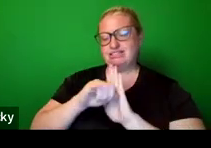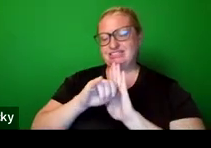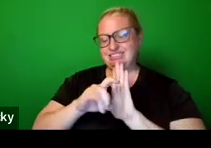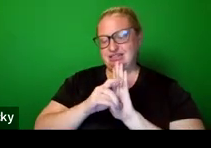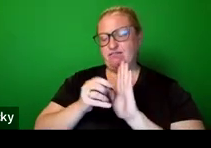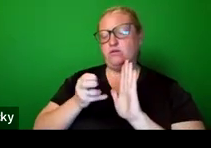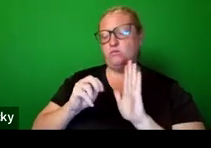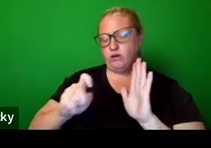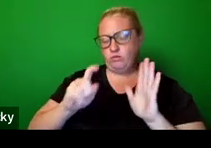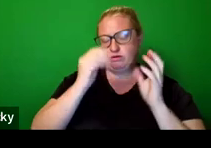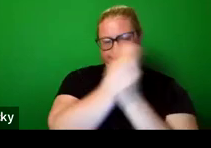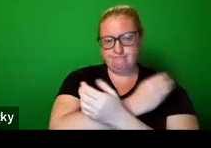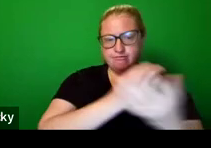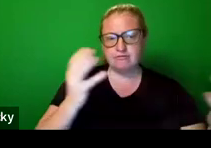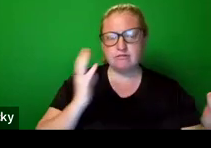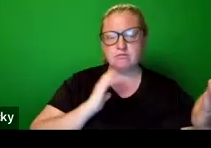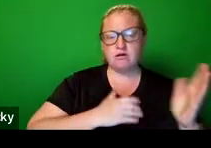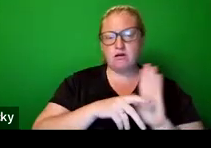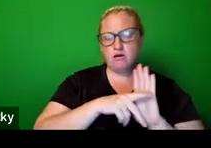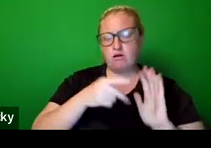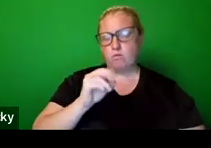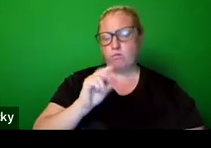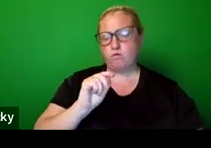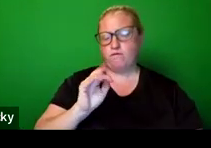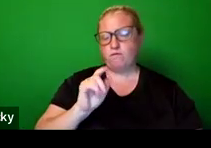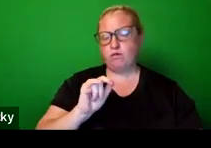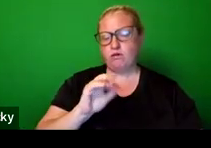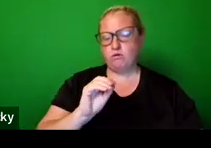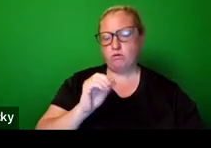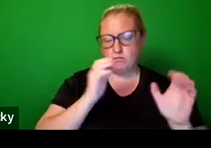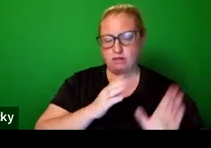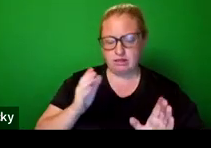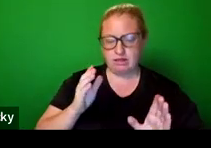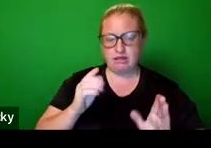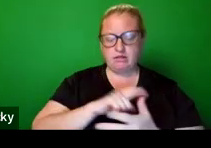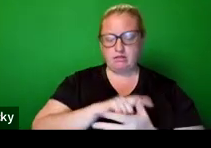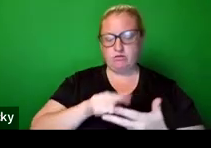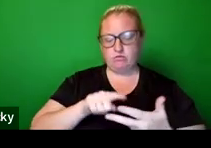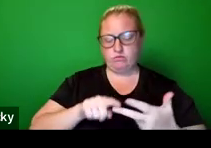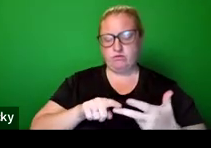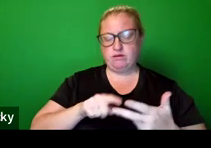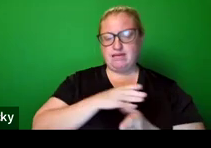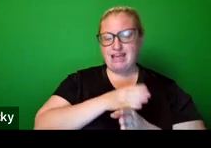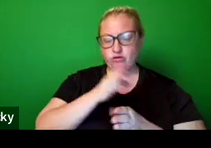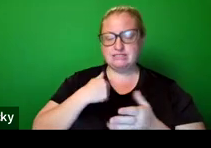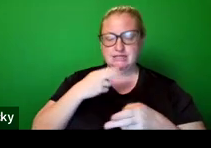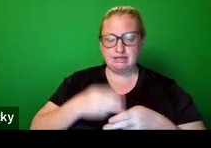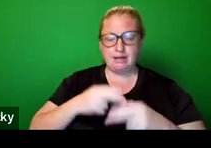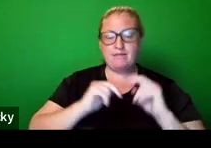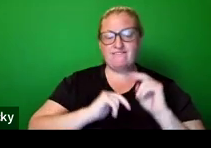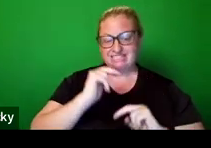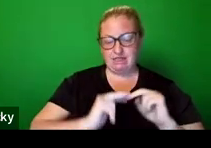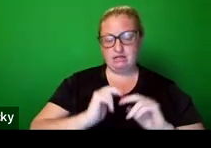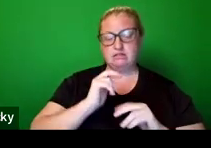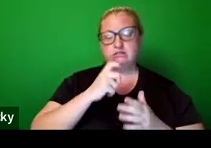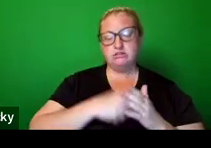announcement of our portfolio and our plan, and in those three areas I named, the kind of facilities costs,